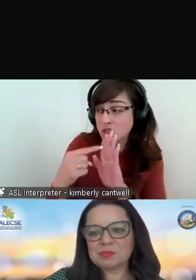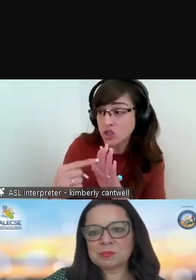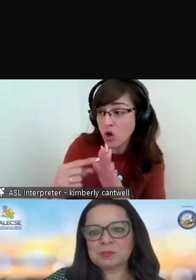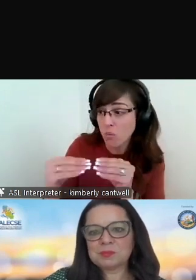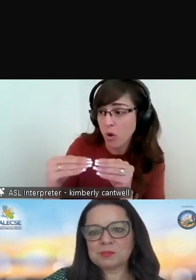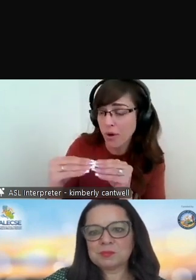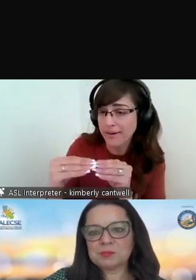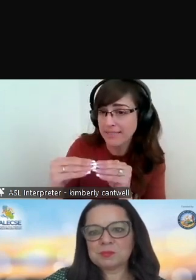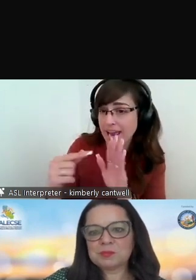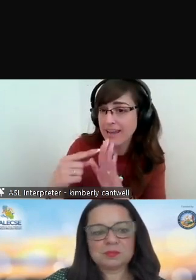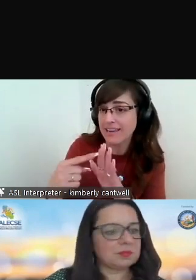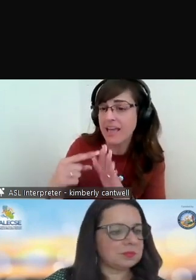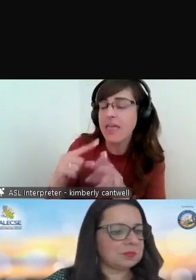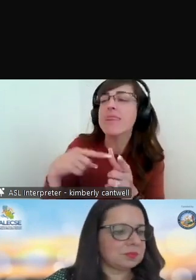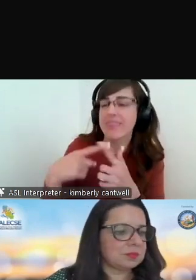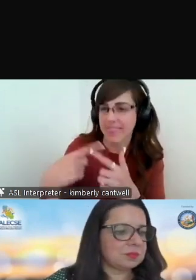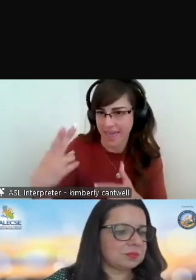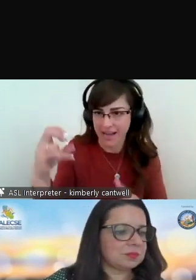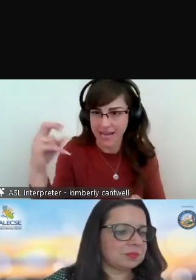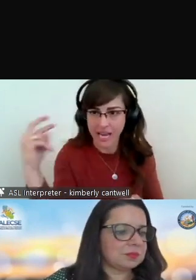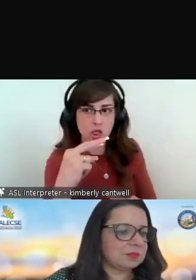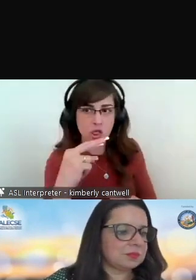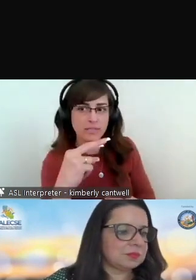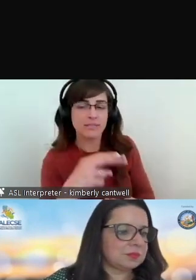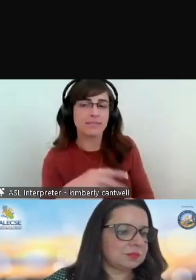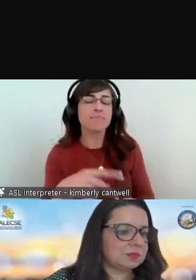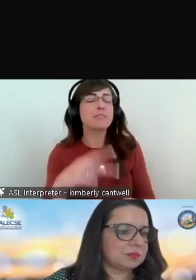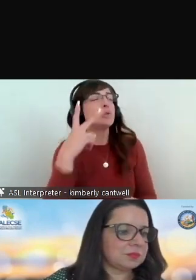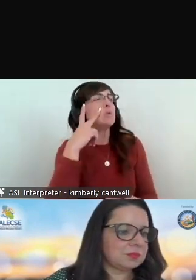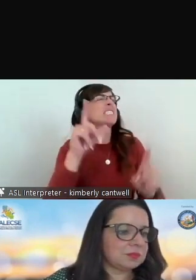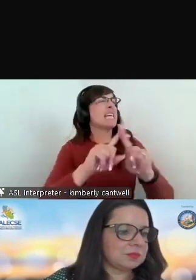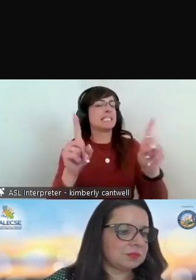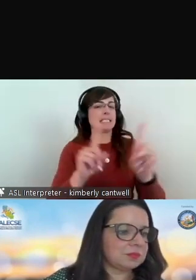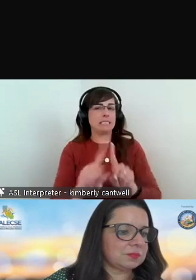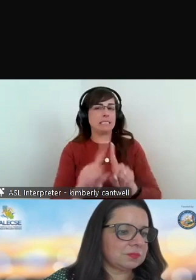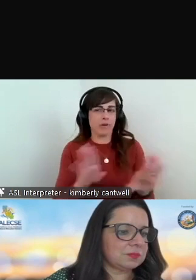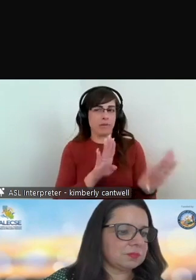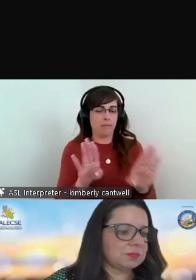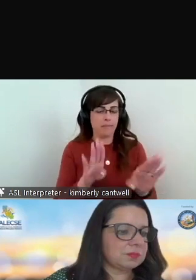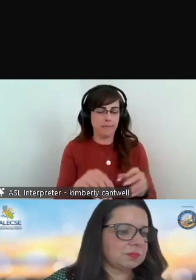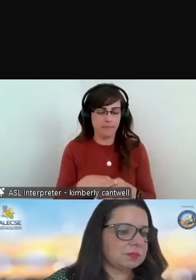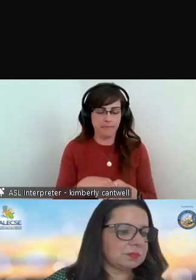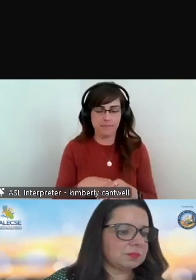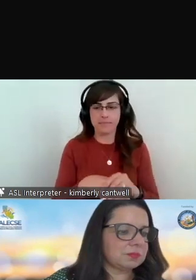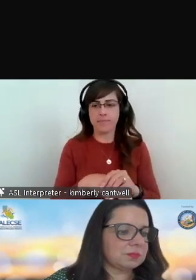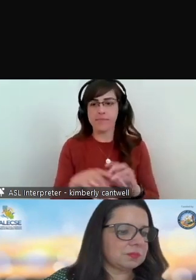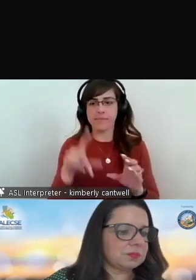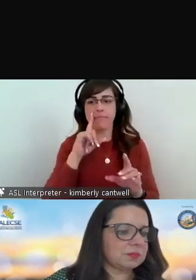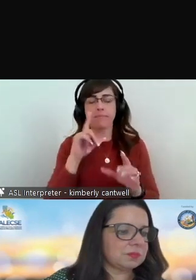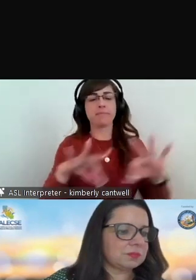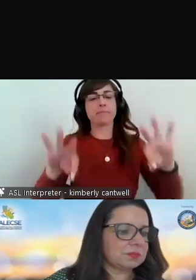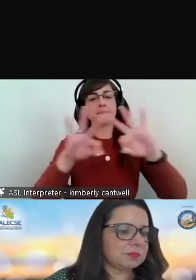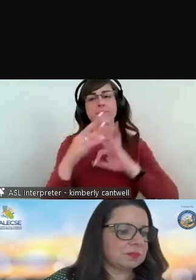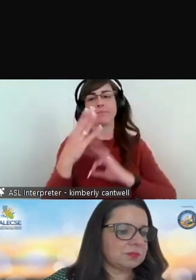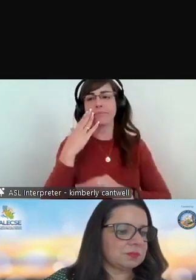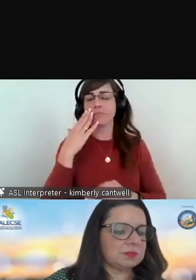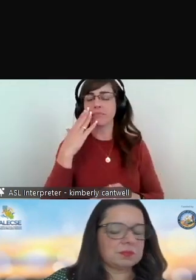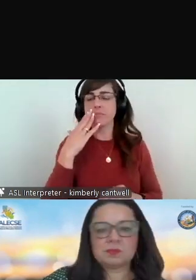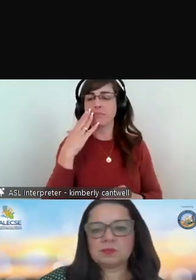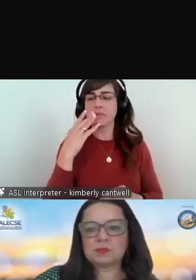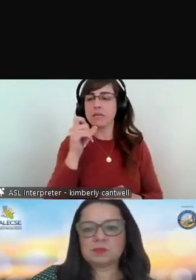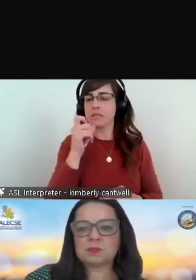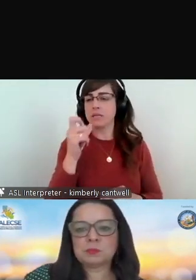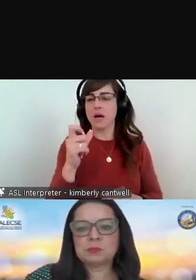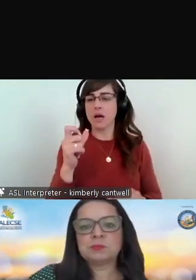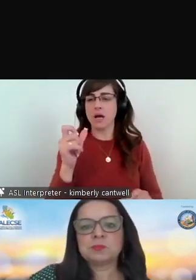little bit closer to him, then he looked, right? And so you see the difference. And I think it's just important to note that it's